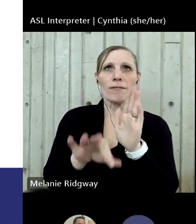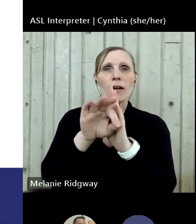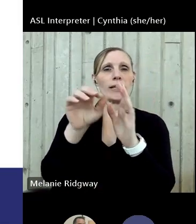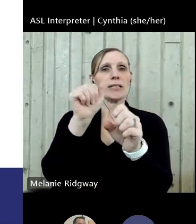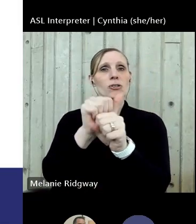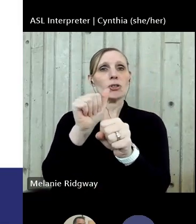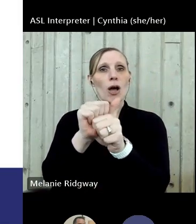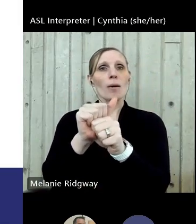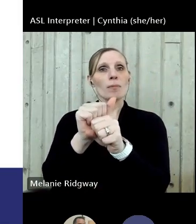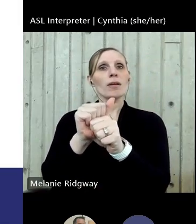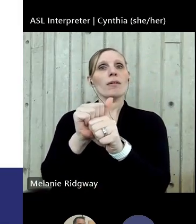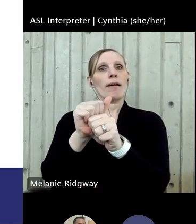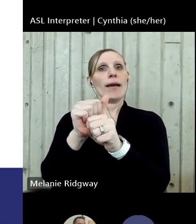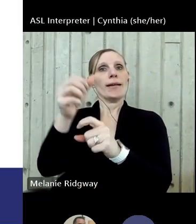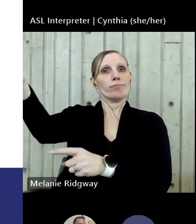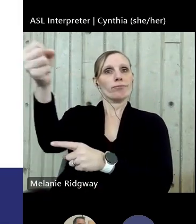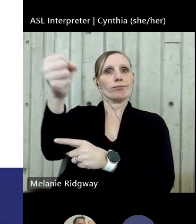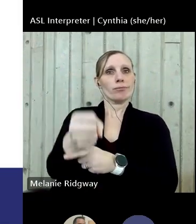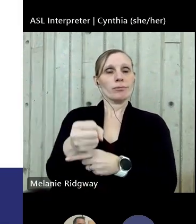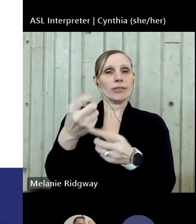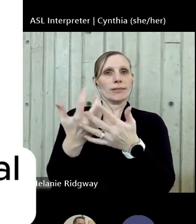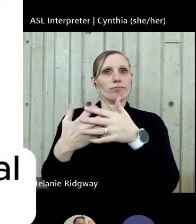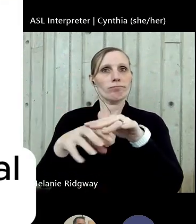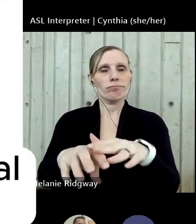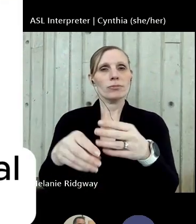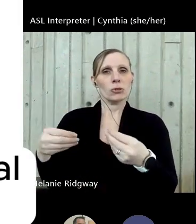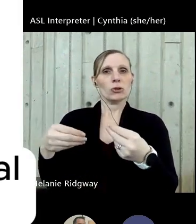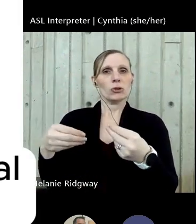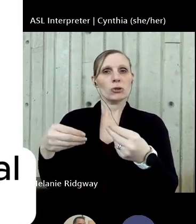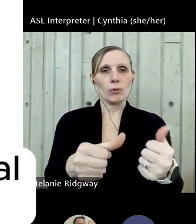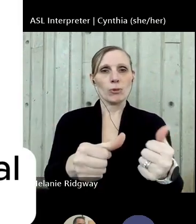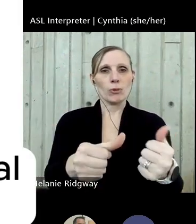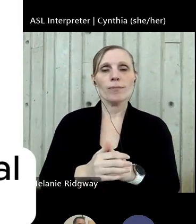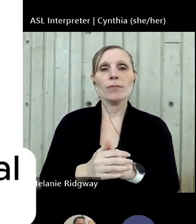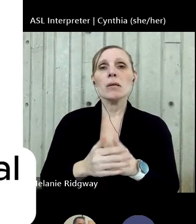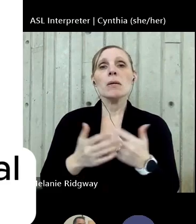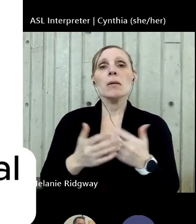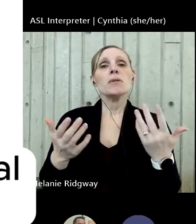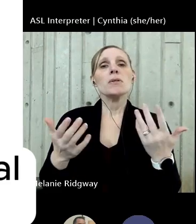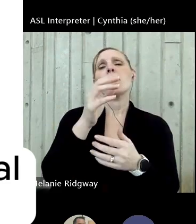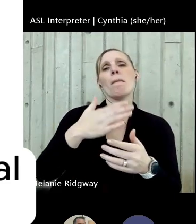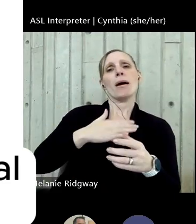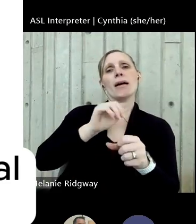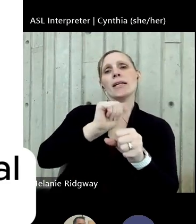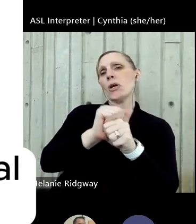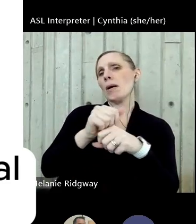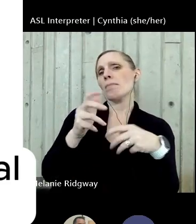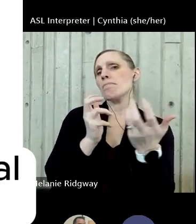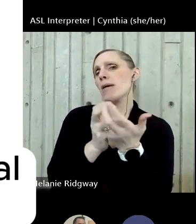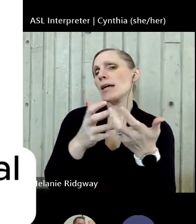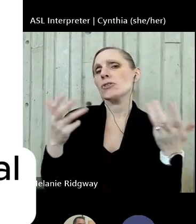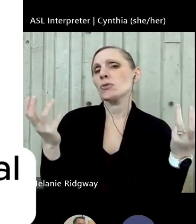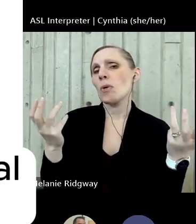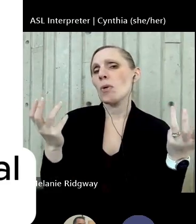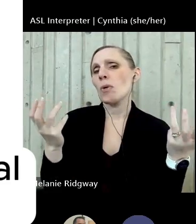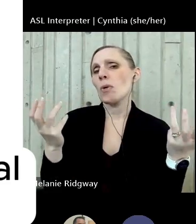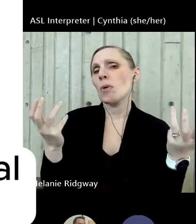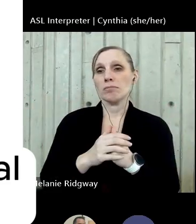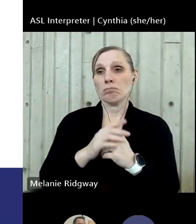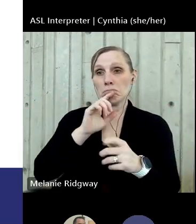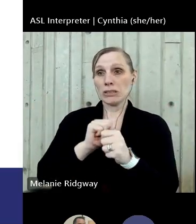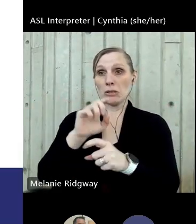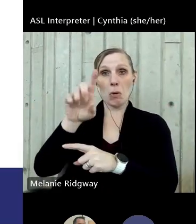So what is My Job Match? My Job Match is more than just a digital matching